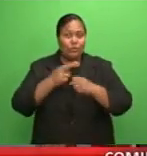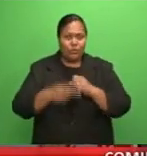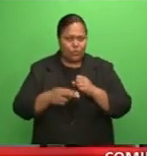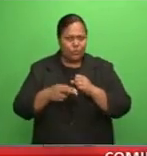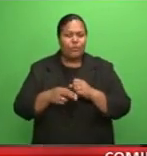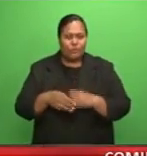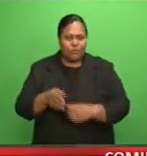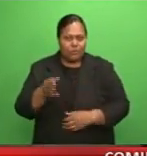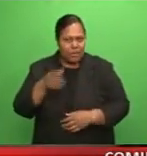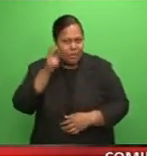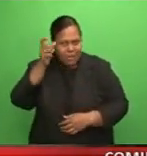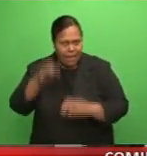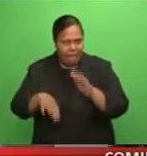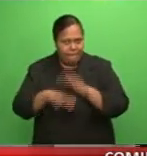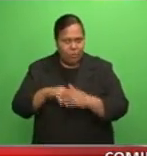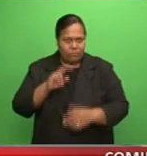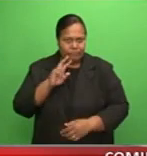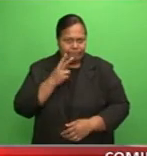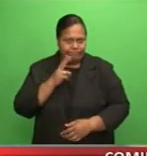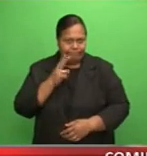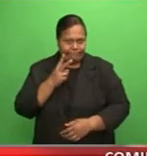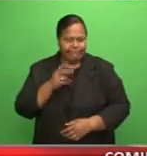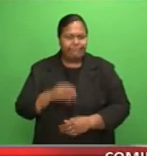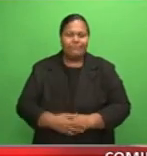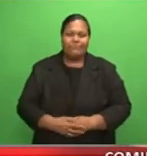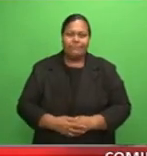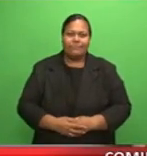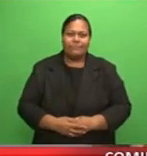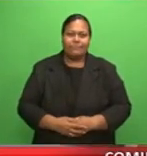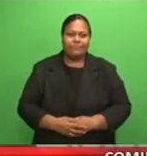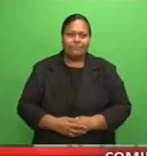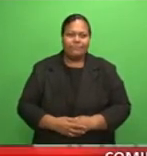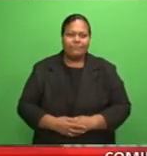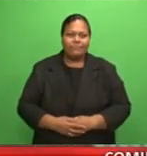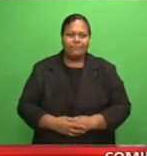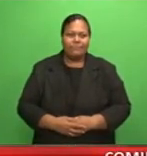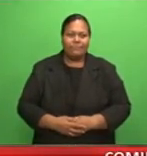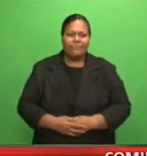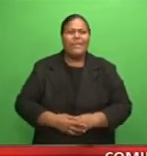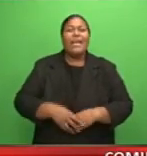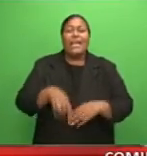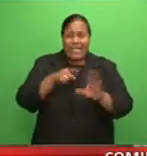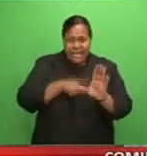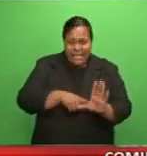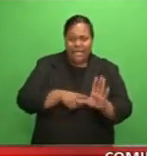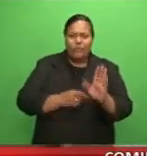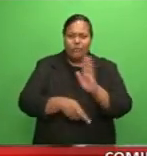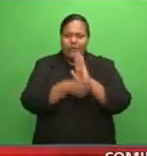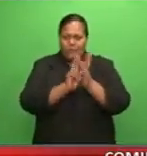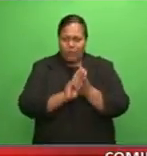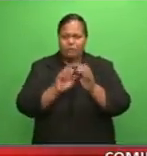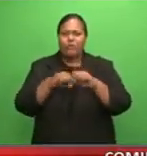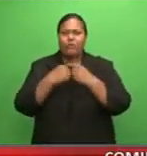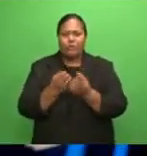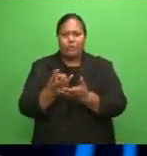warns Consumer Watchdog. An annual recertification for social welfare suggested.